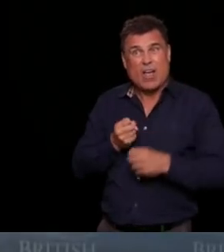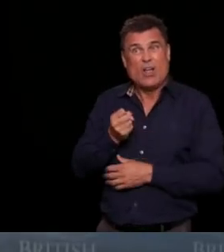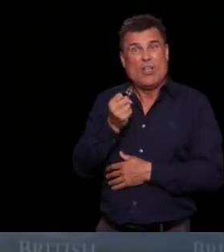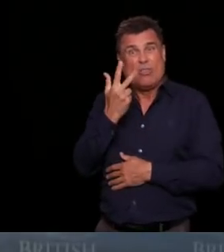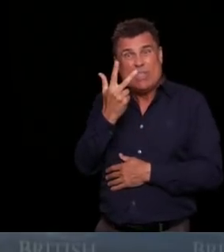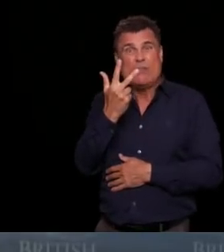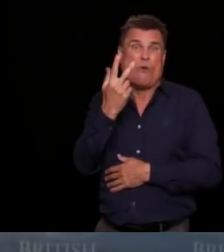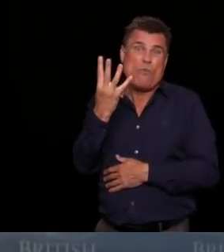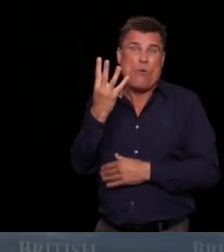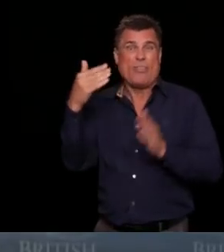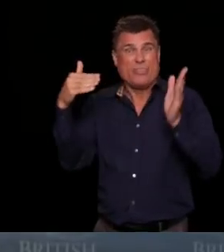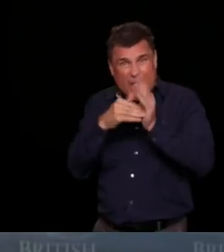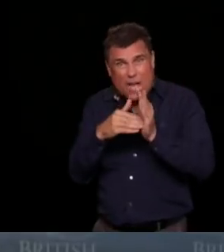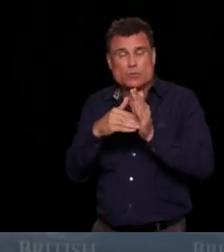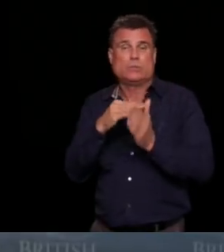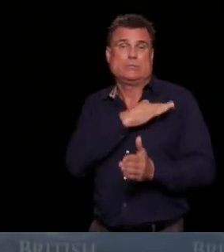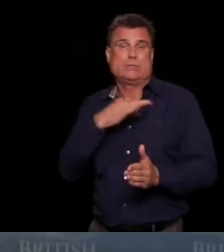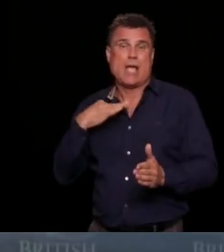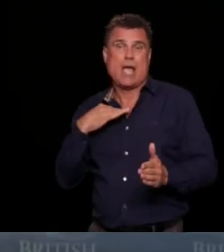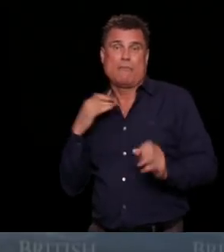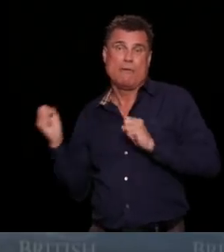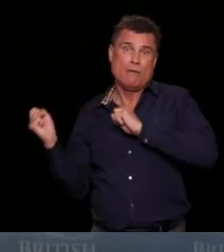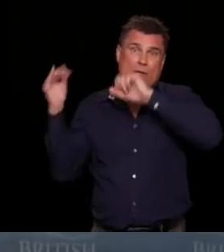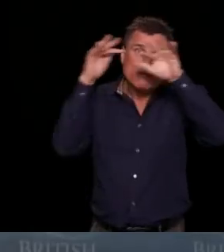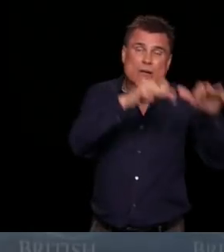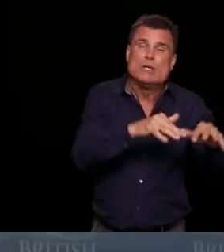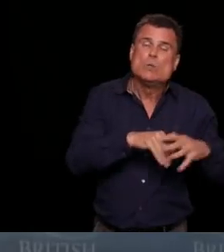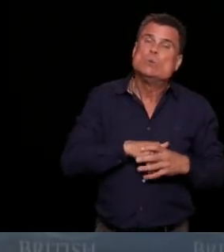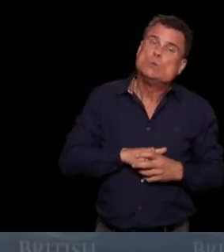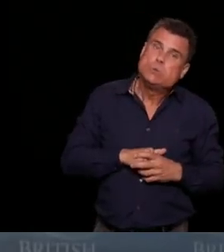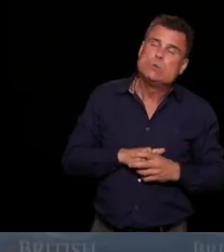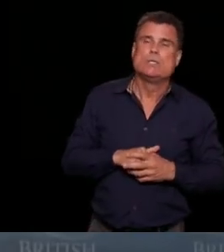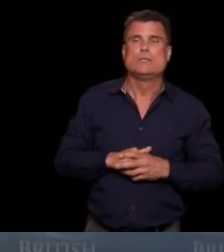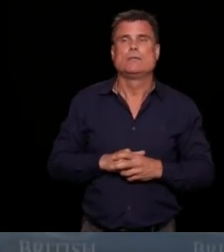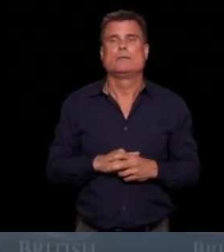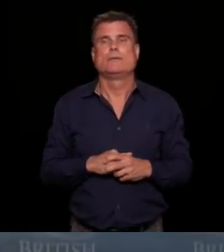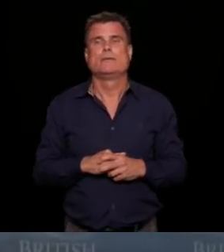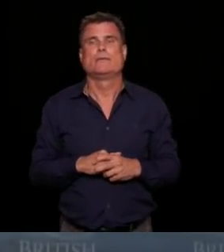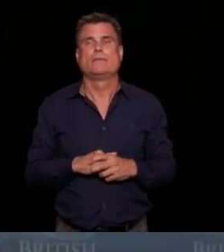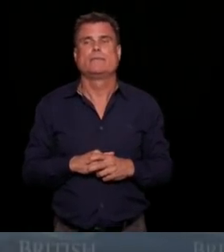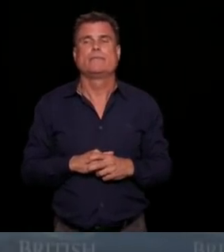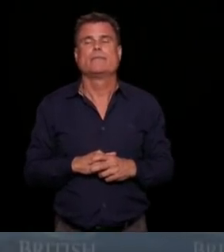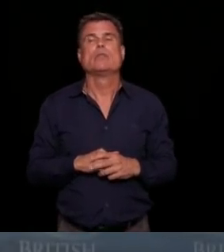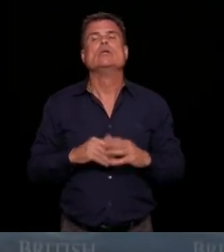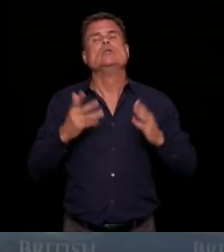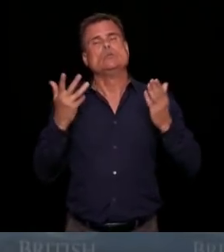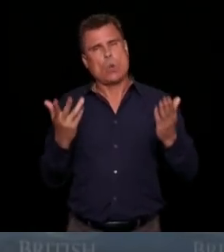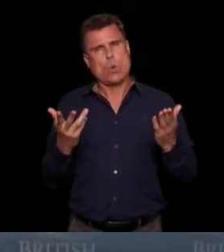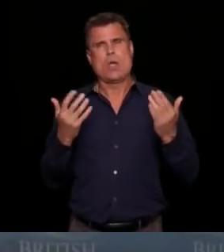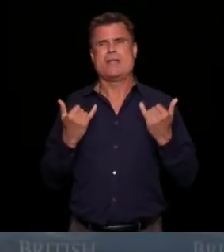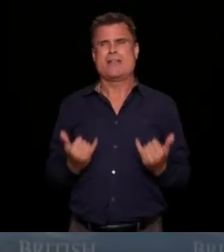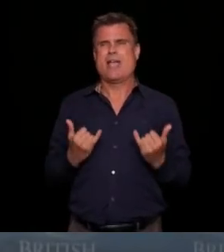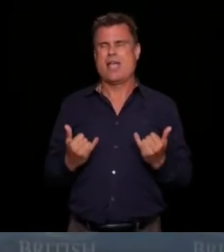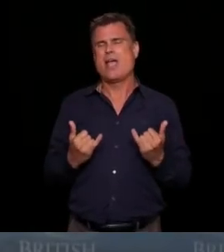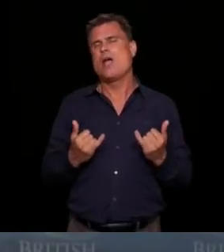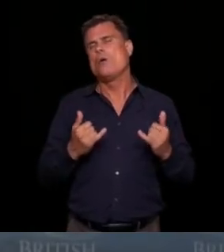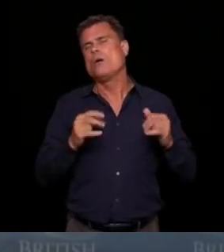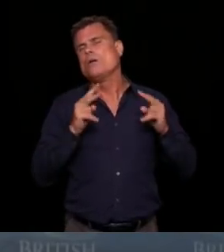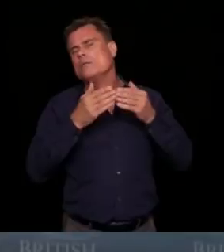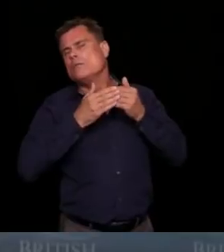is being done on this, and you should expect to hear even more details about the largest bolus of the hiring